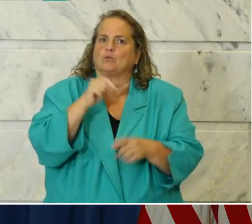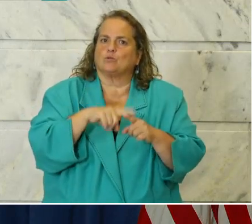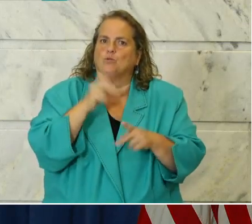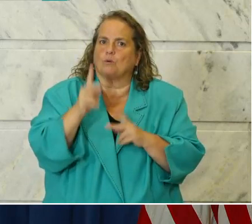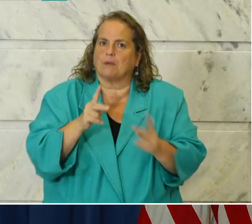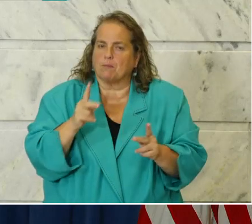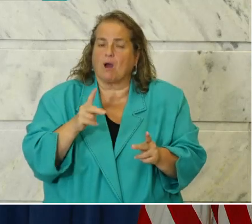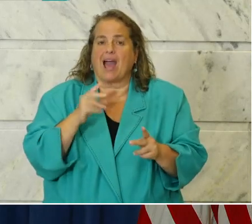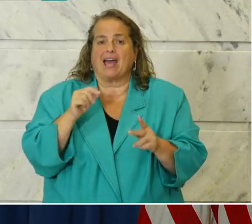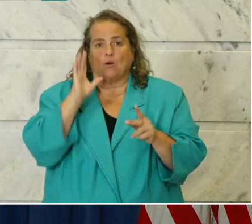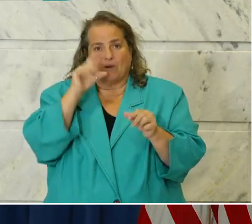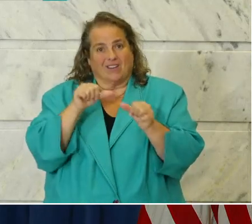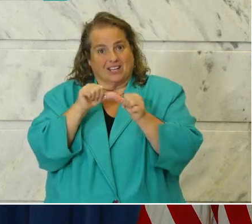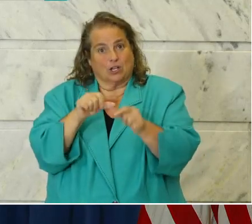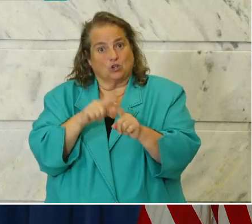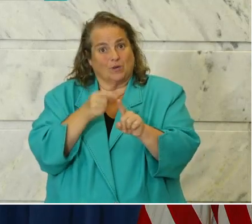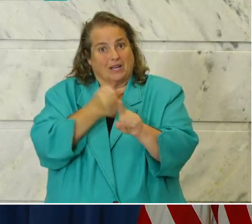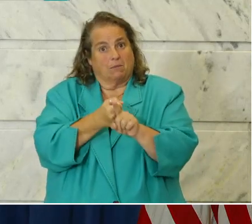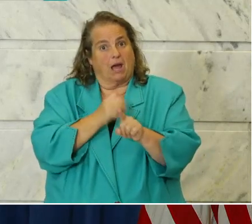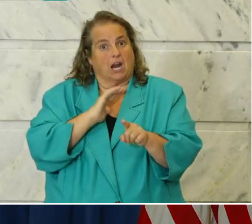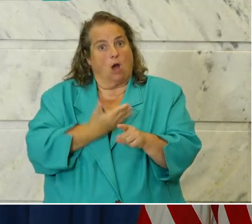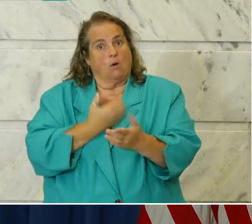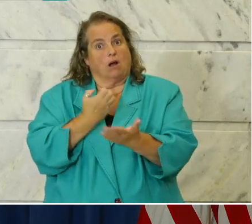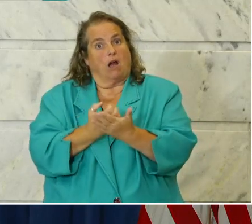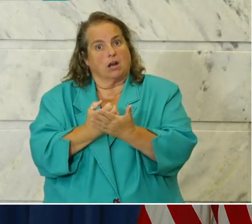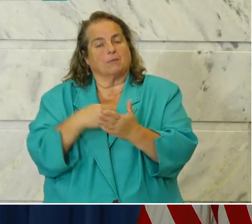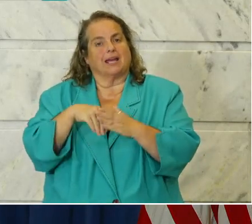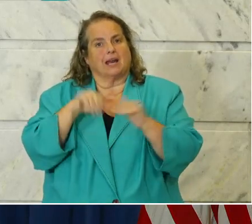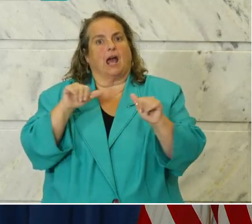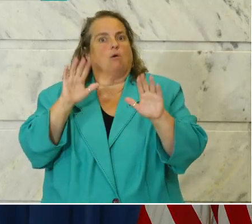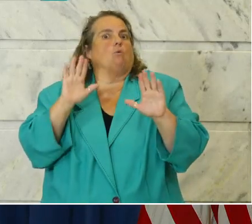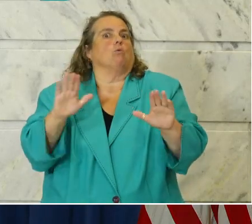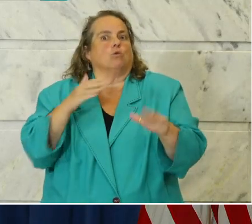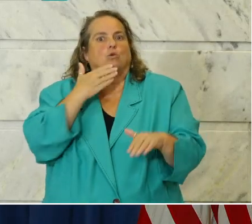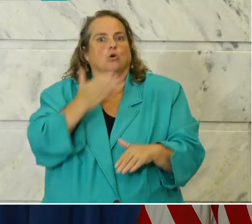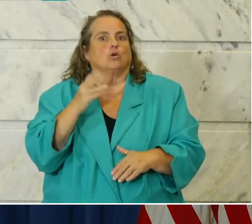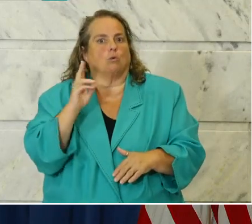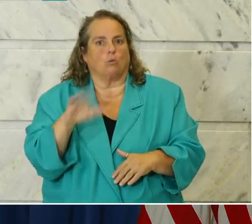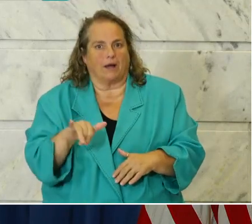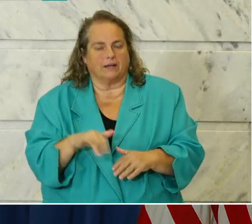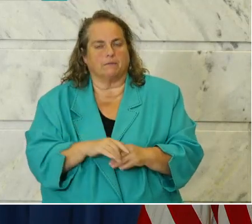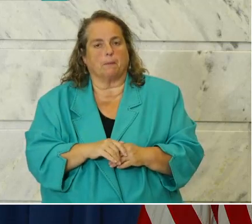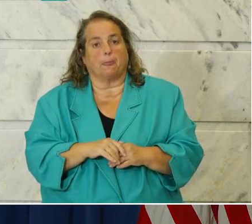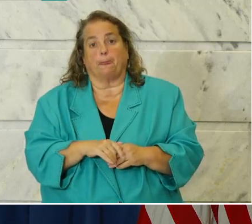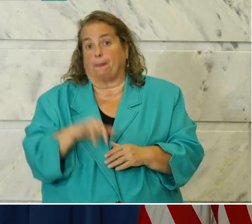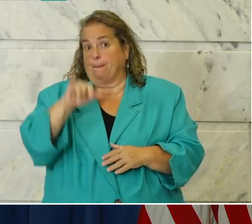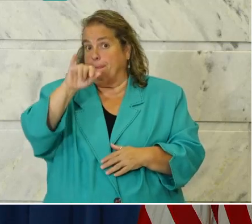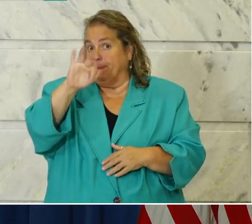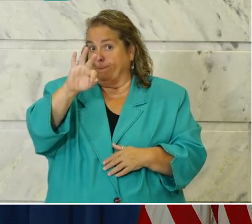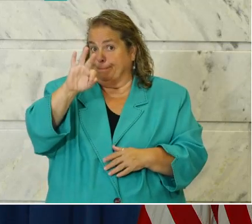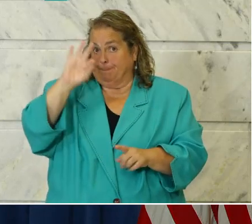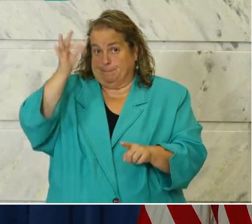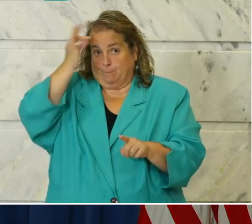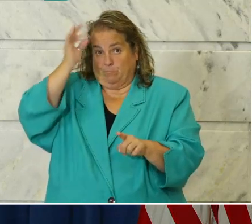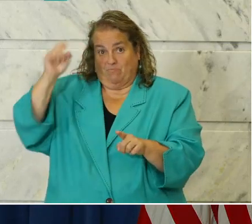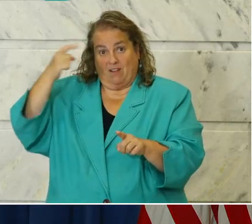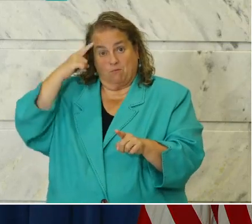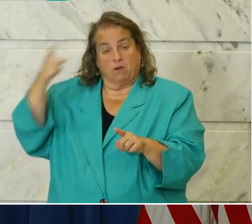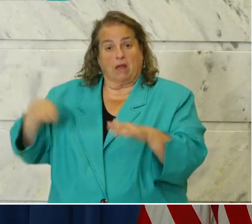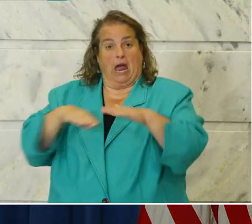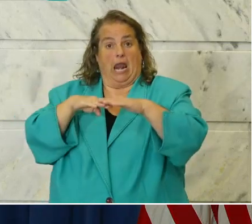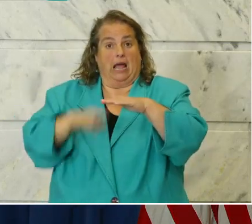continue to impact our economy and our budget in a positive way. If the federal government is going to do less than